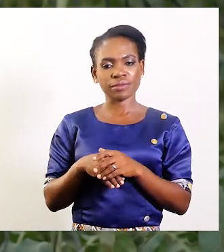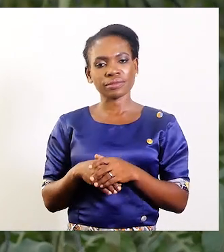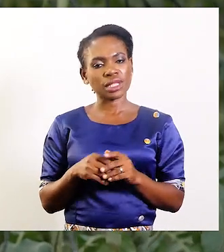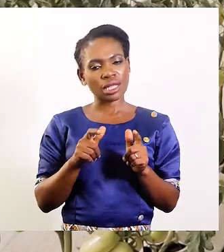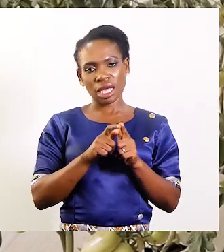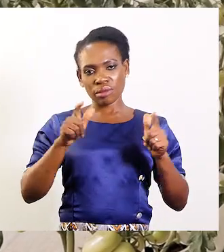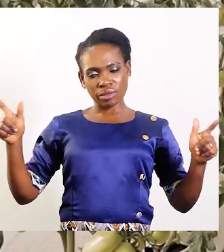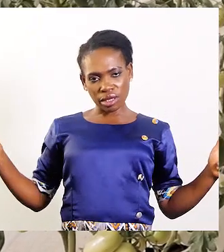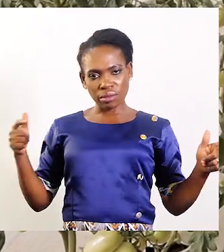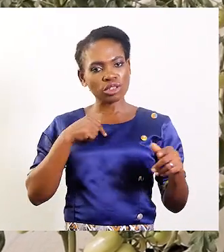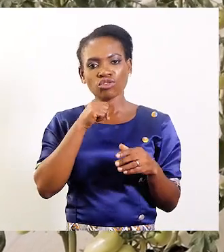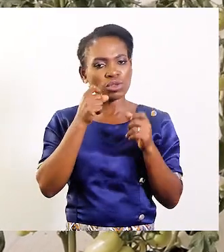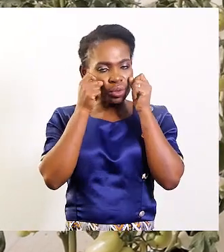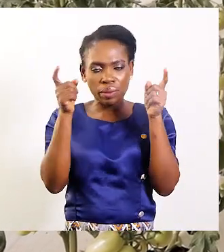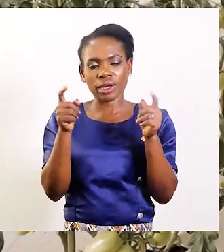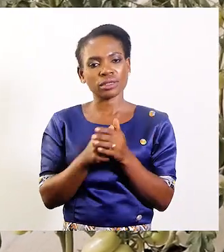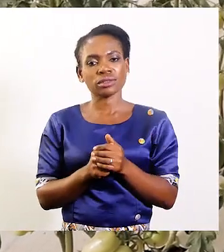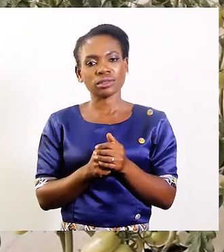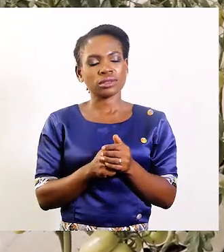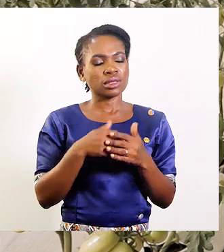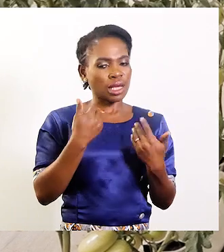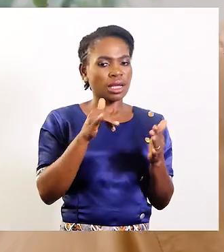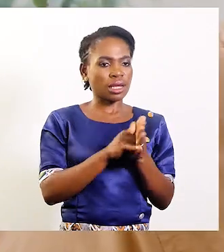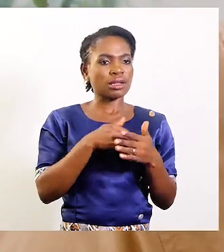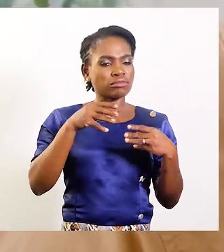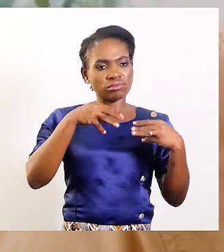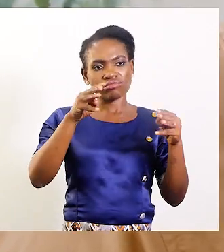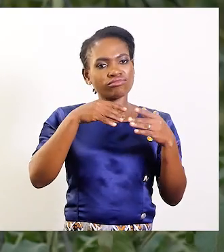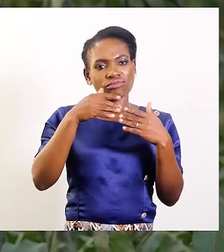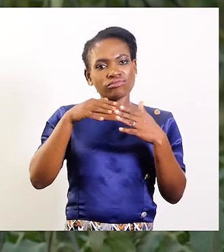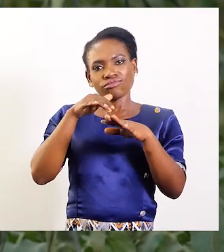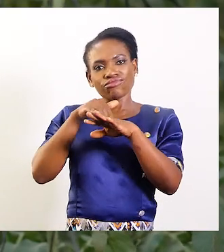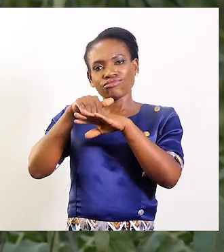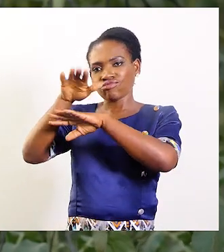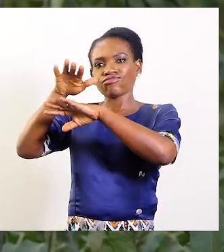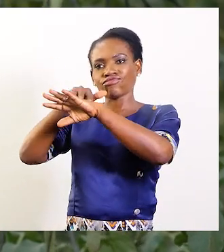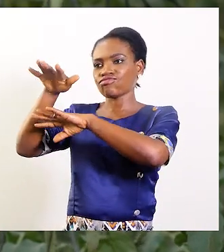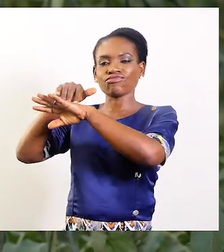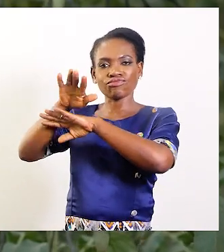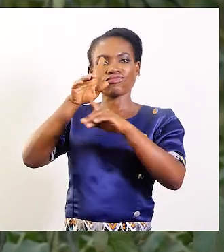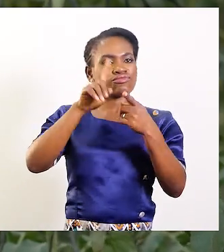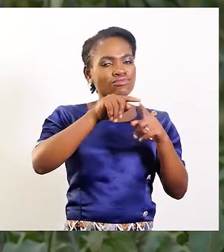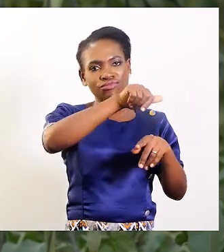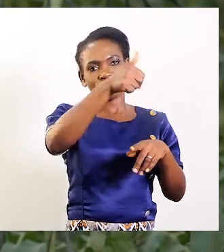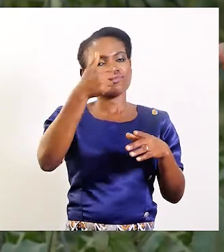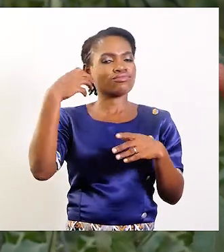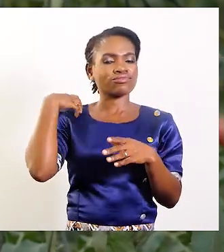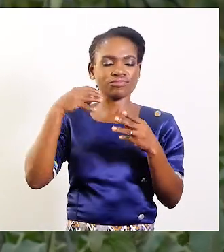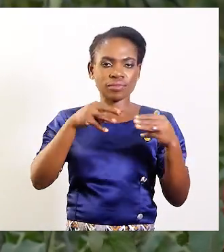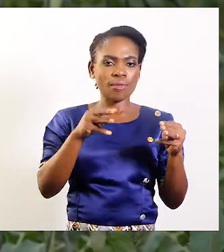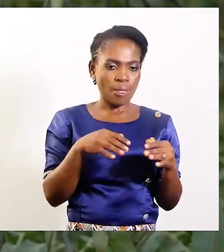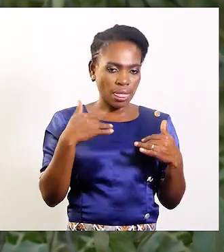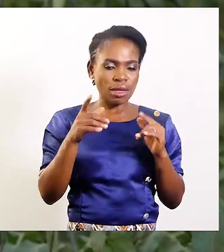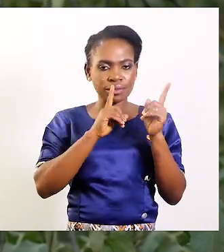I mean, I'm not surprised that you're supplying huge markets and supermarkets. Yeah. I see. But let's talk about the youth,